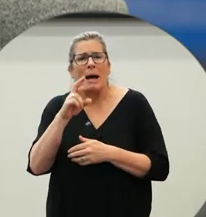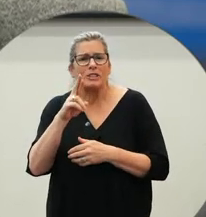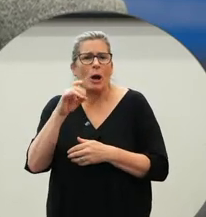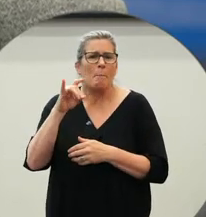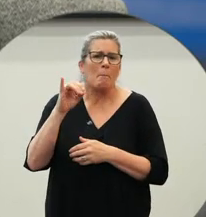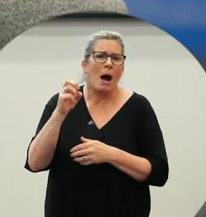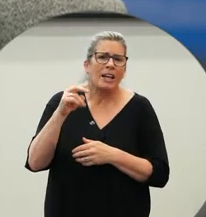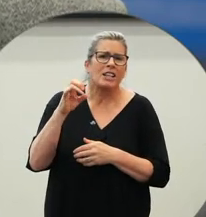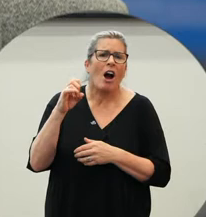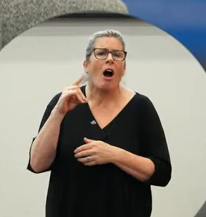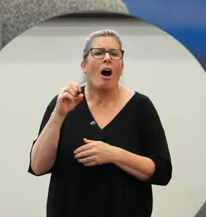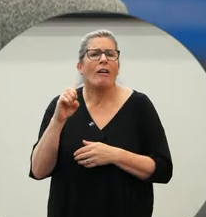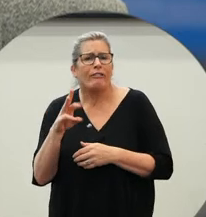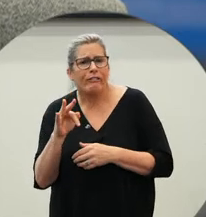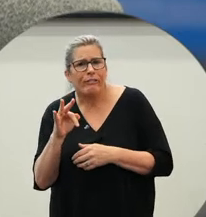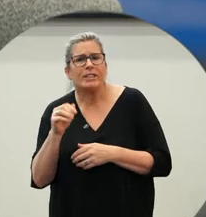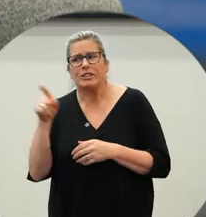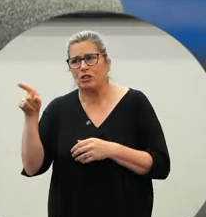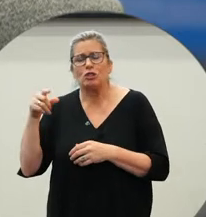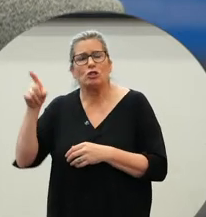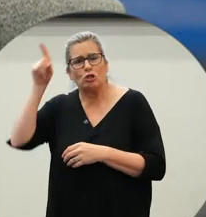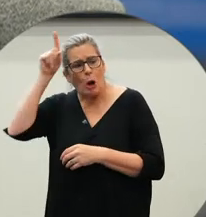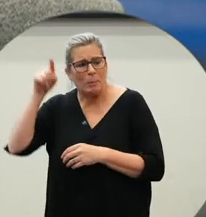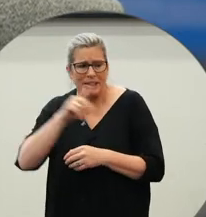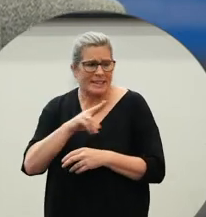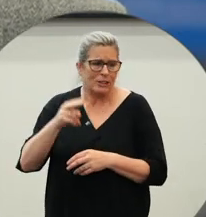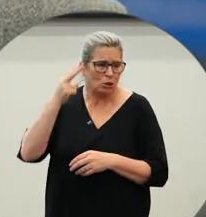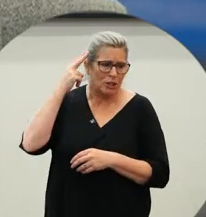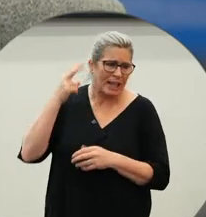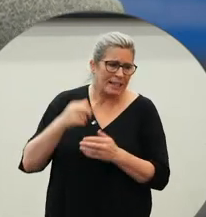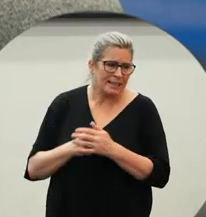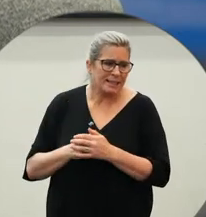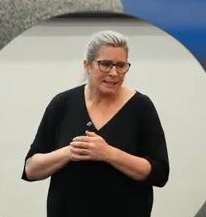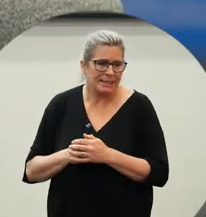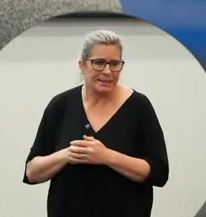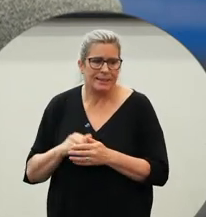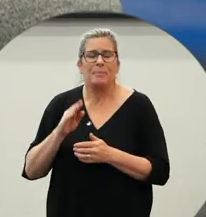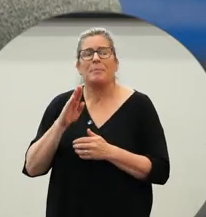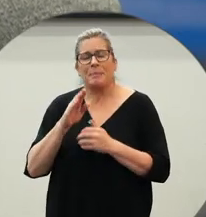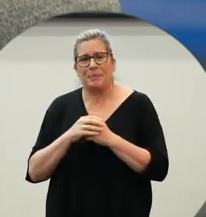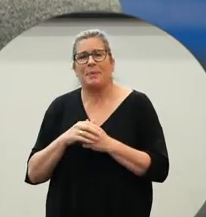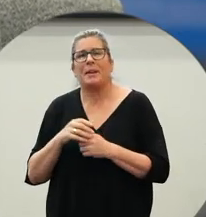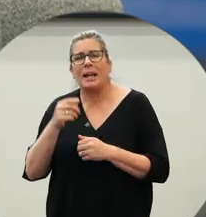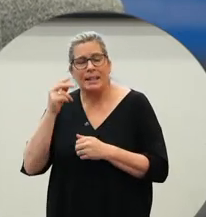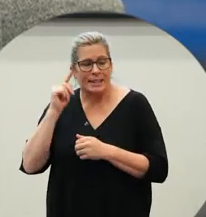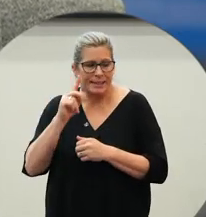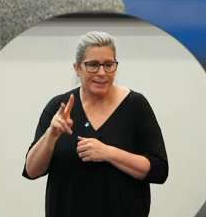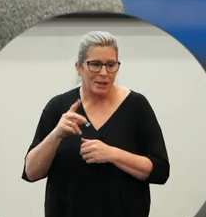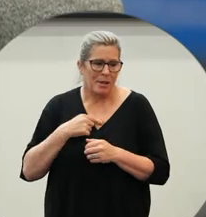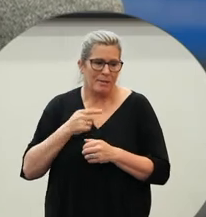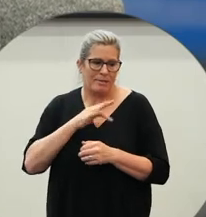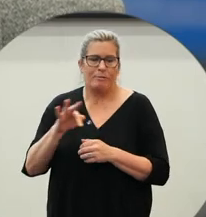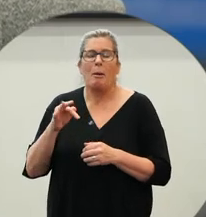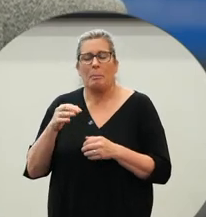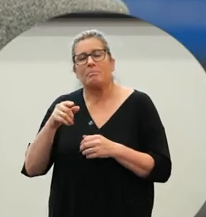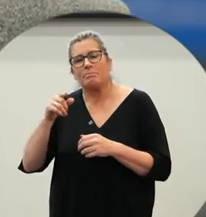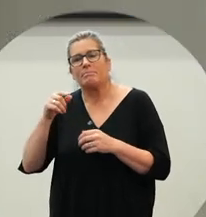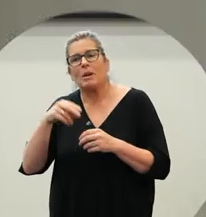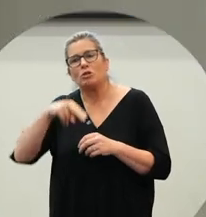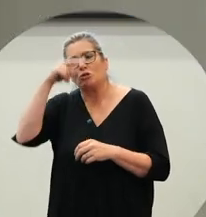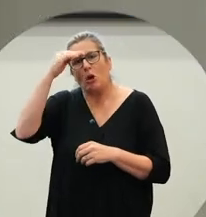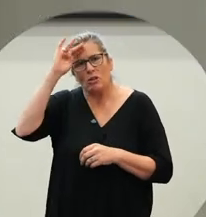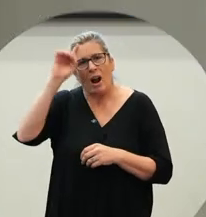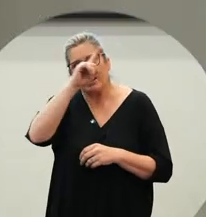wasn't particularly interested. Whereas Wally and Rose very much were. Sure. He saw things as, we're going to get the Brits out of Northern Ireland. But